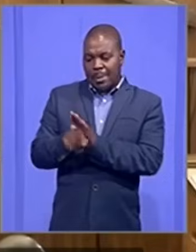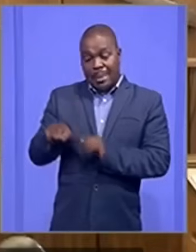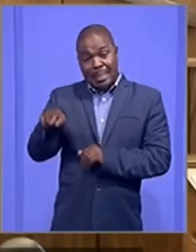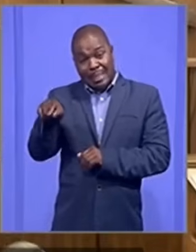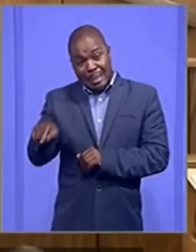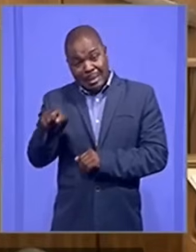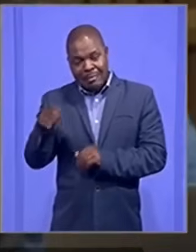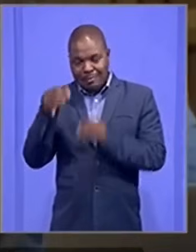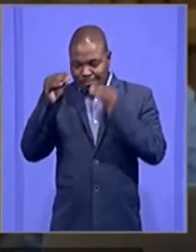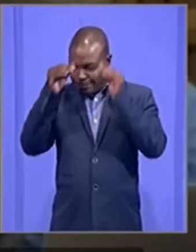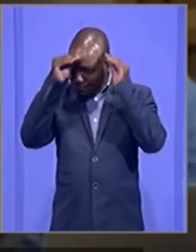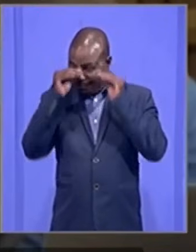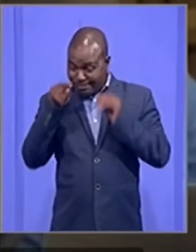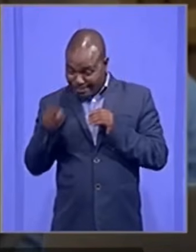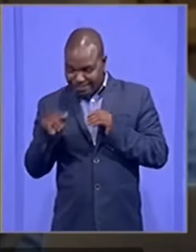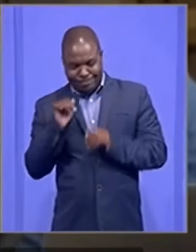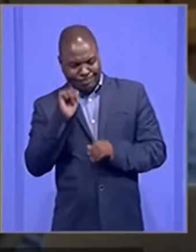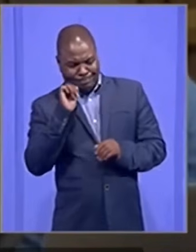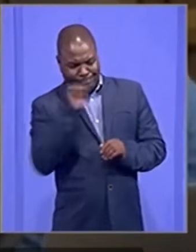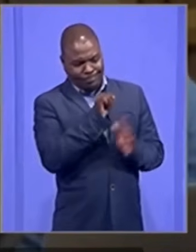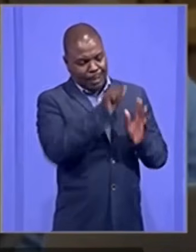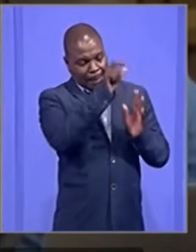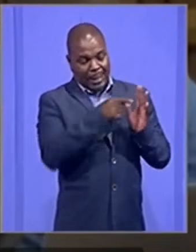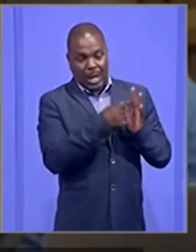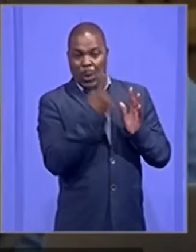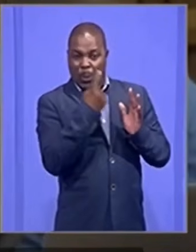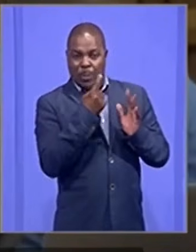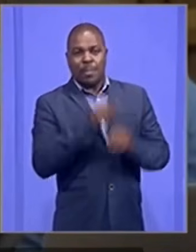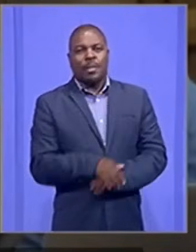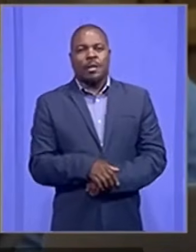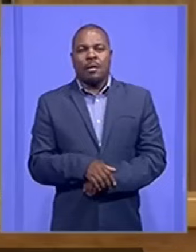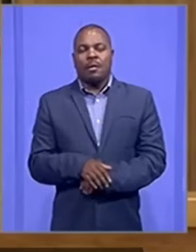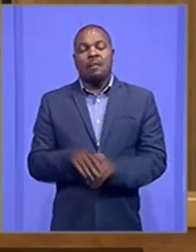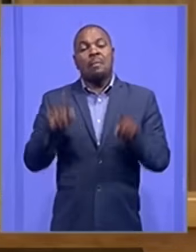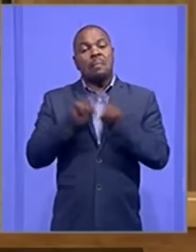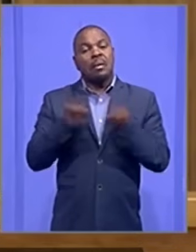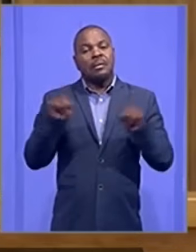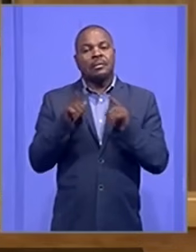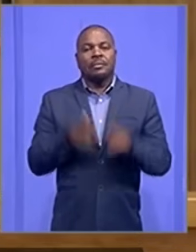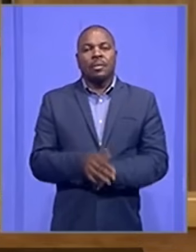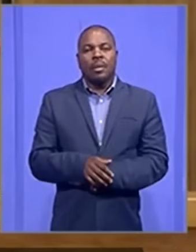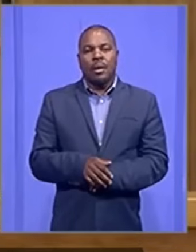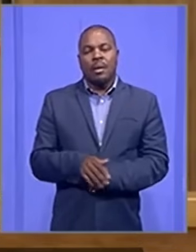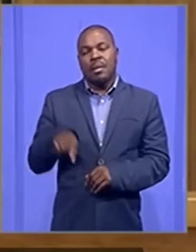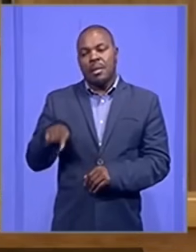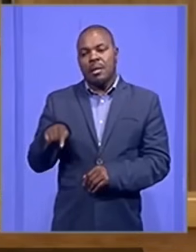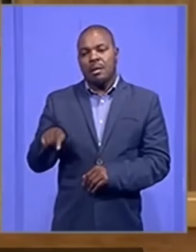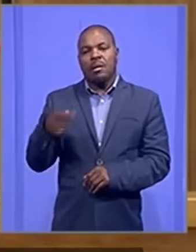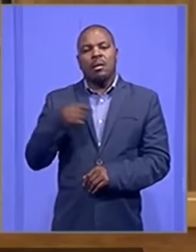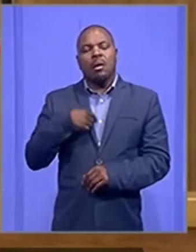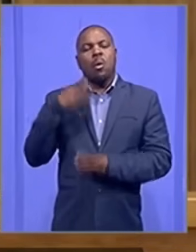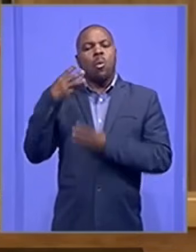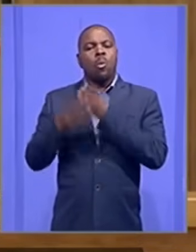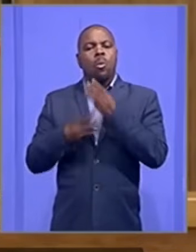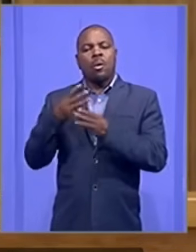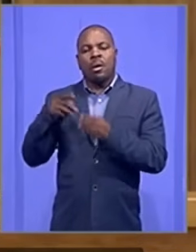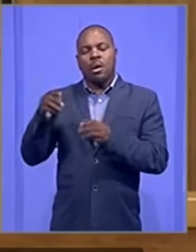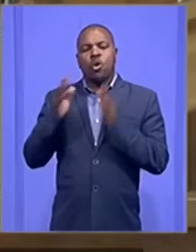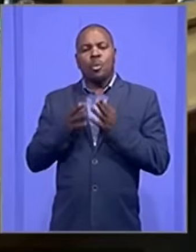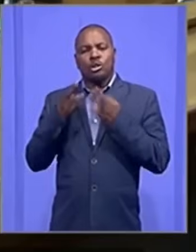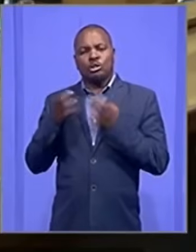le lefelong la polao gore ke ya yo mongwe wa babolai. Go sa le bjalo mohlankedi wa kantoro ya taolo ya bašomi go